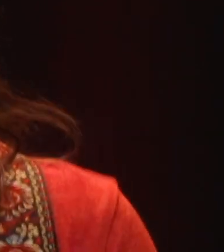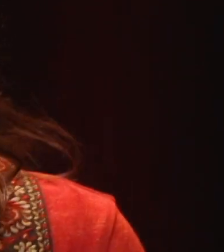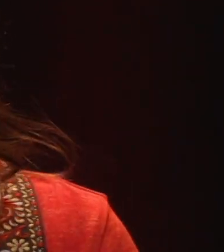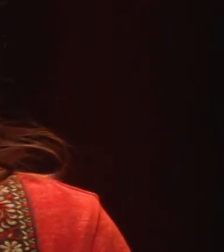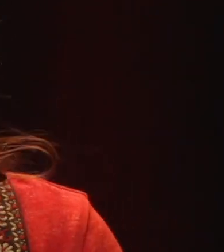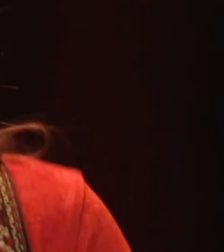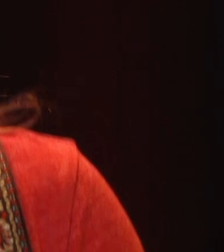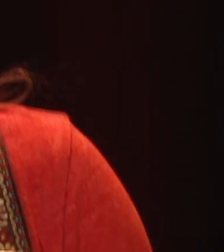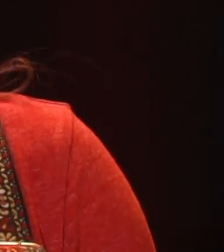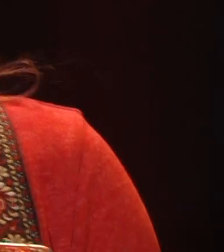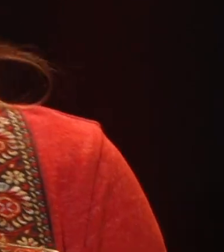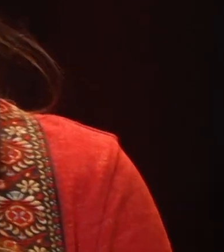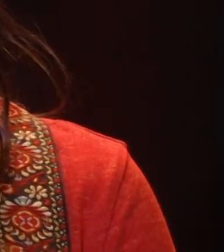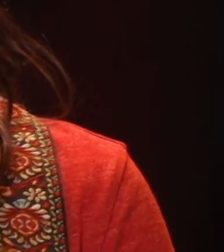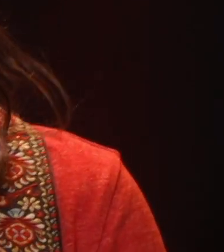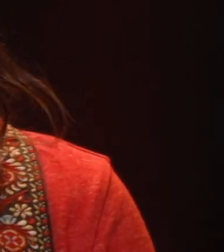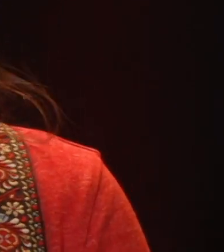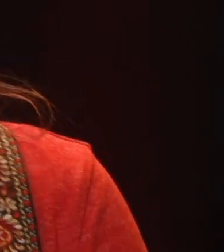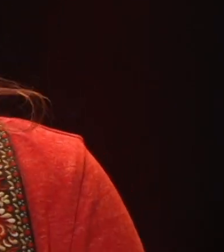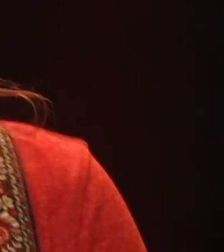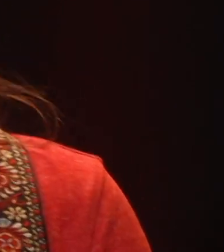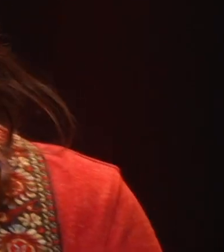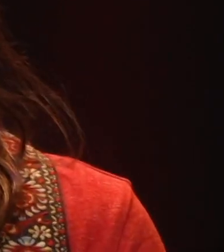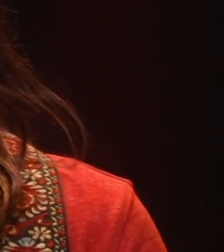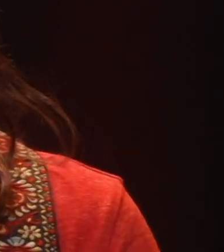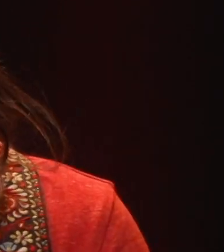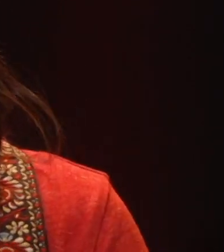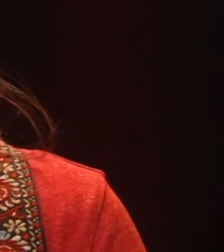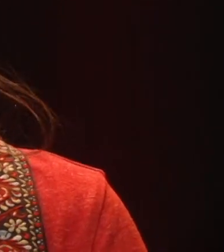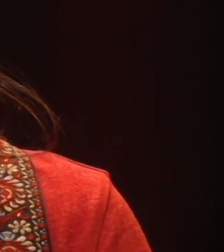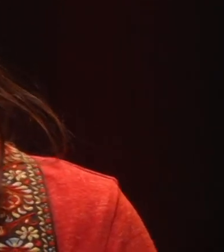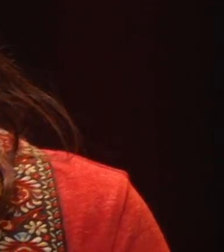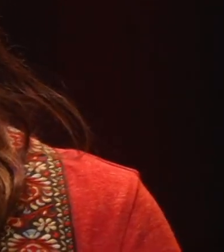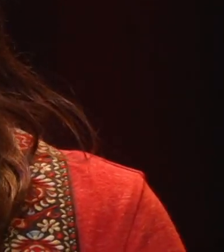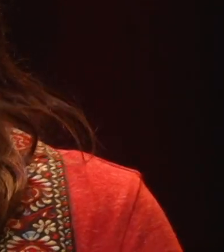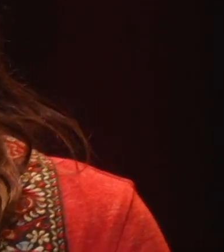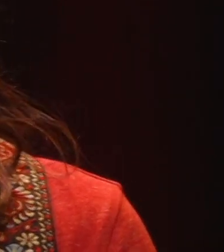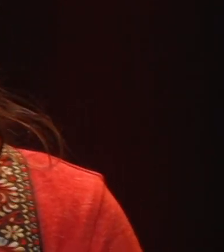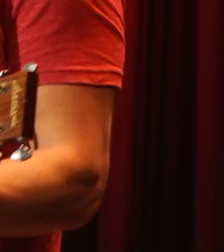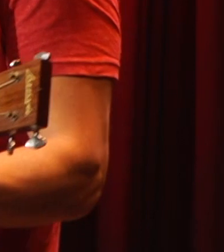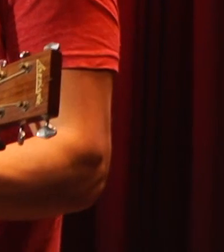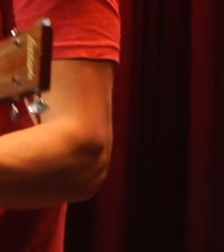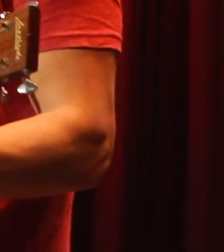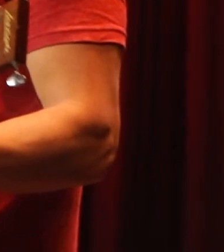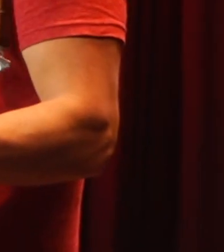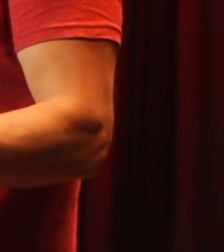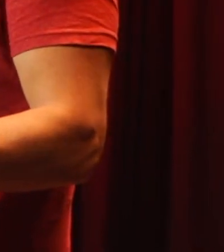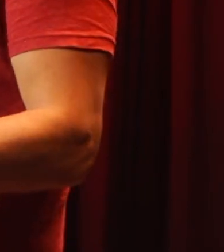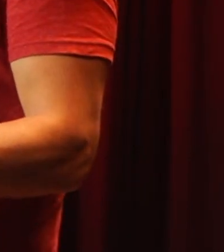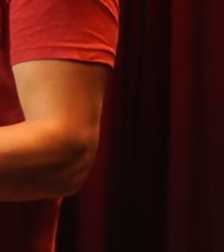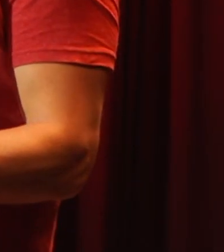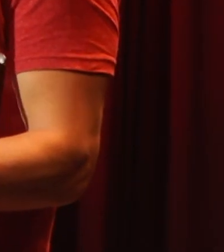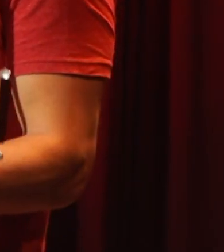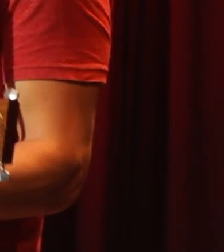out. Forever watch the world go by from the backseat of the ride. Did